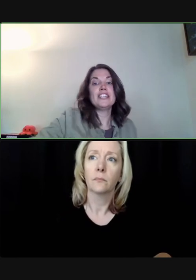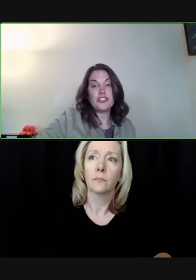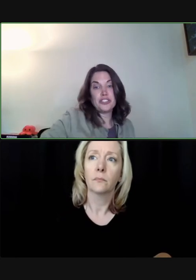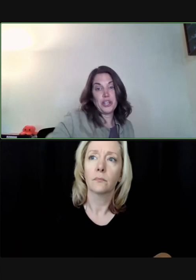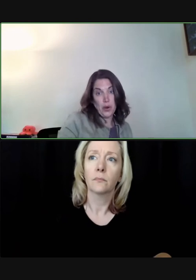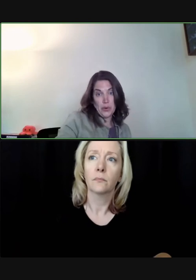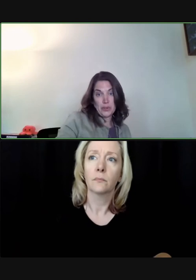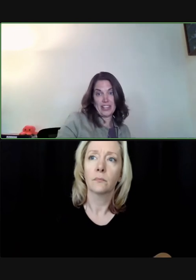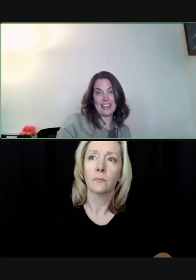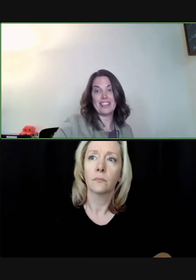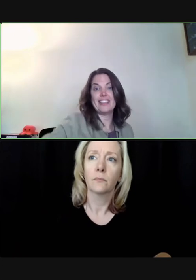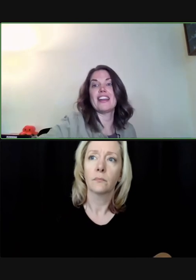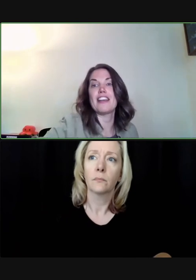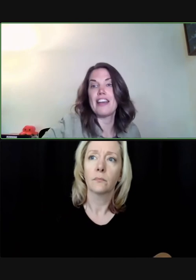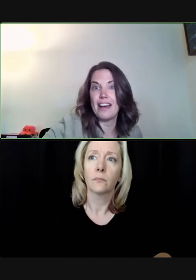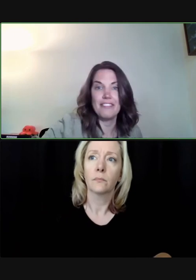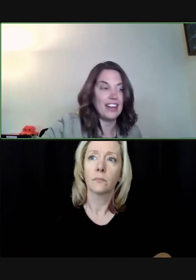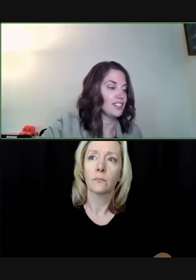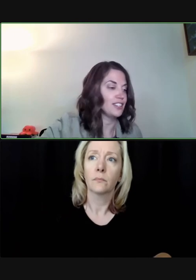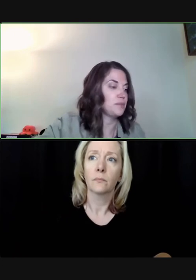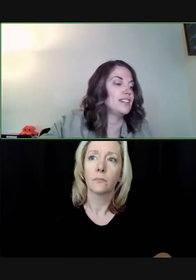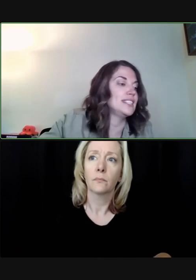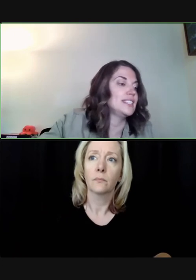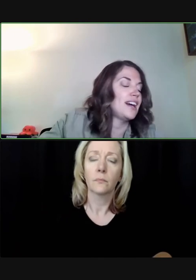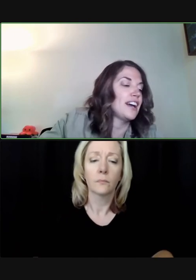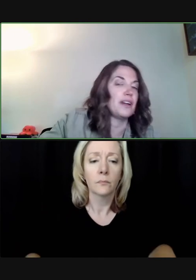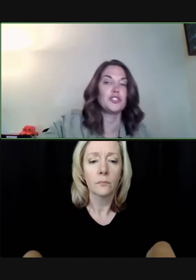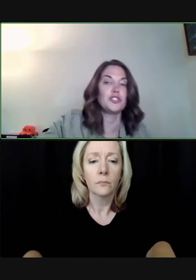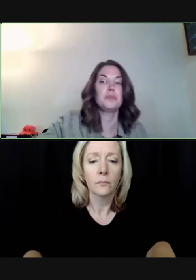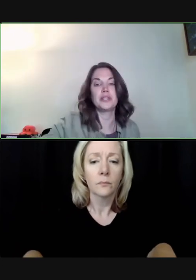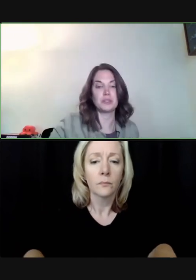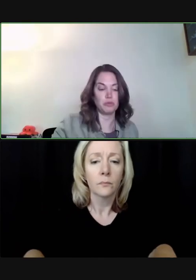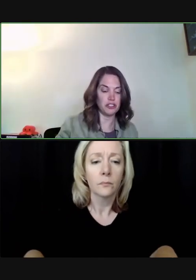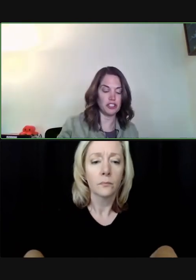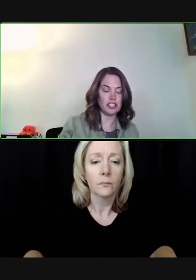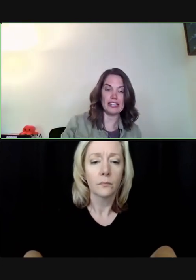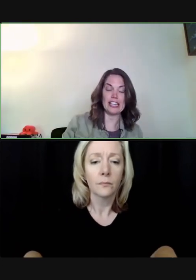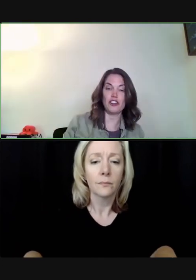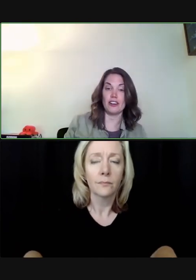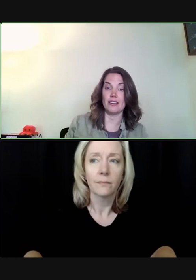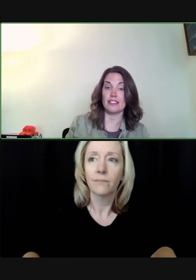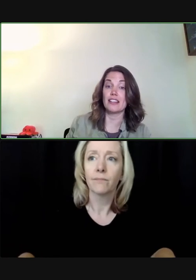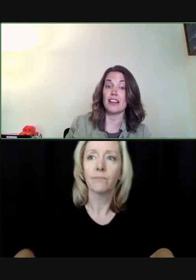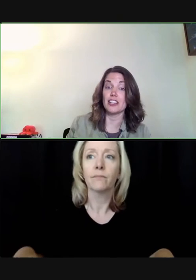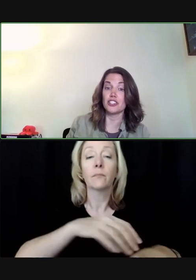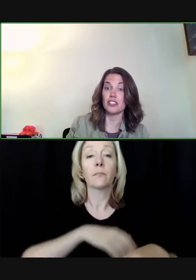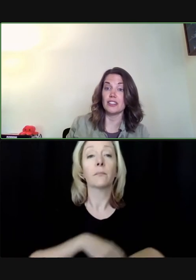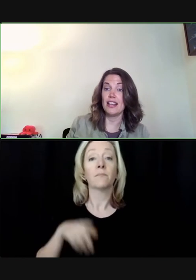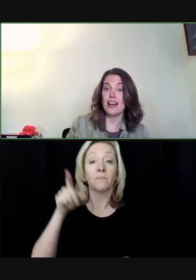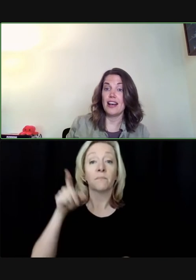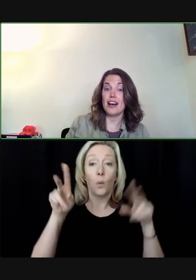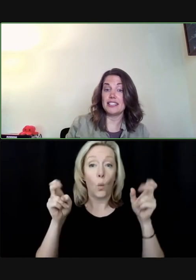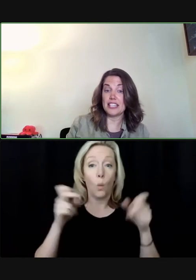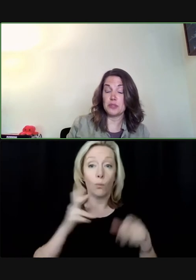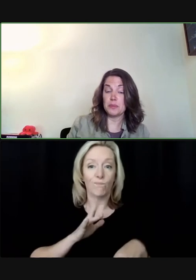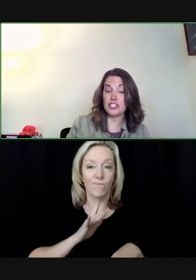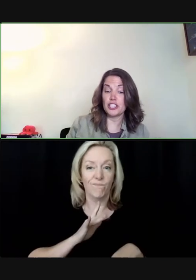So this is an interesting quote that I found, because I've also been doing some research lately on